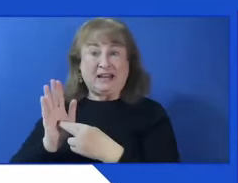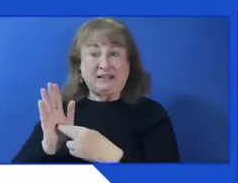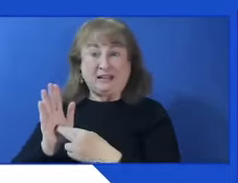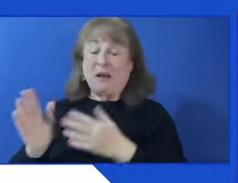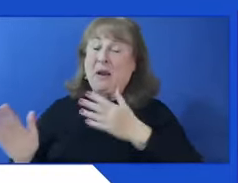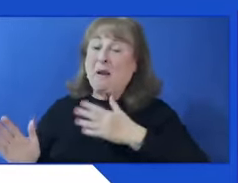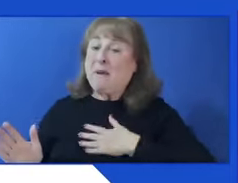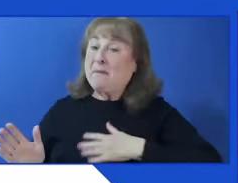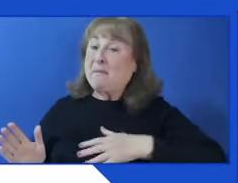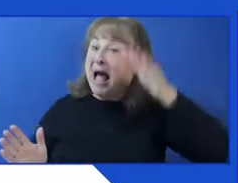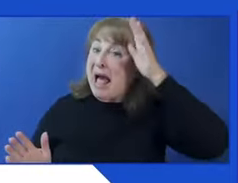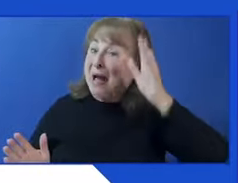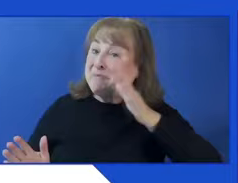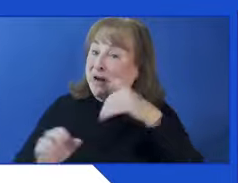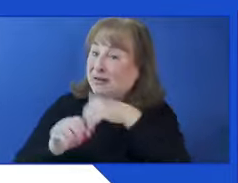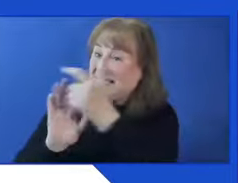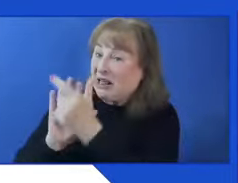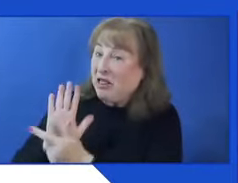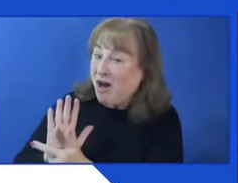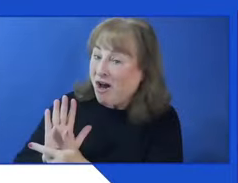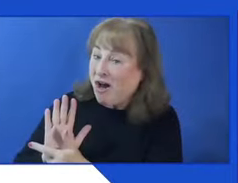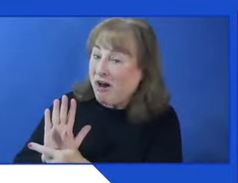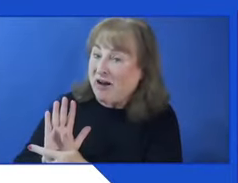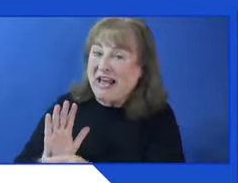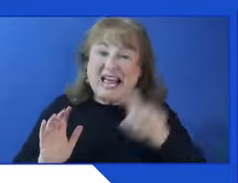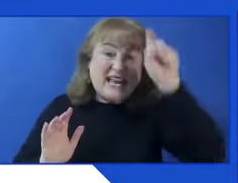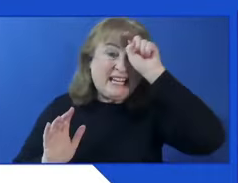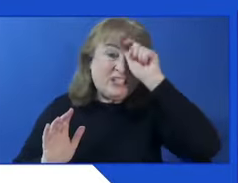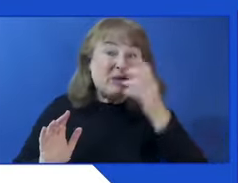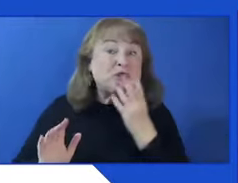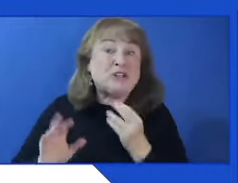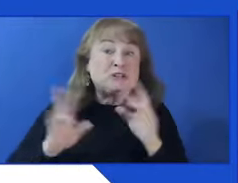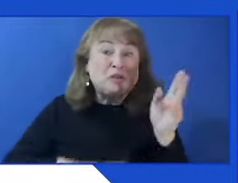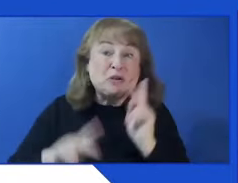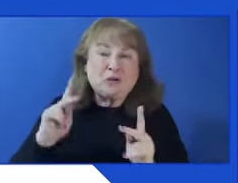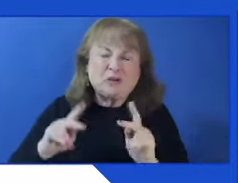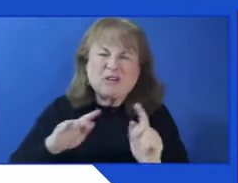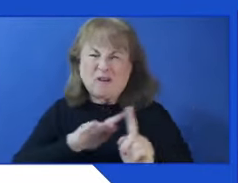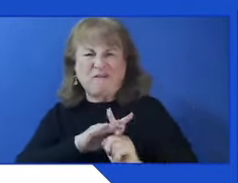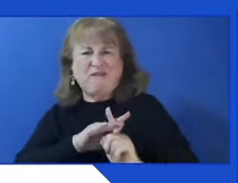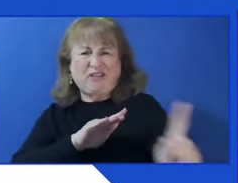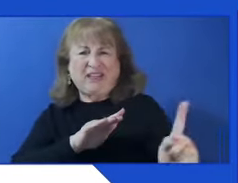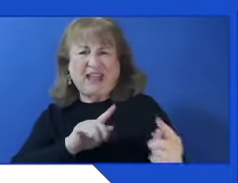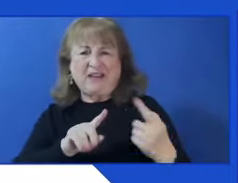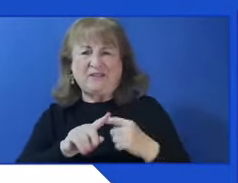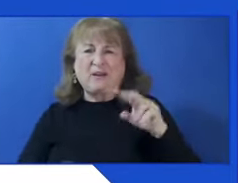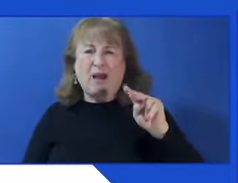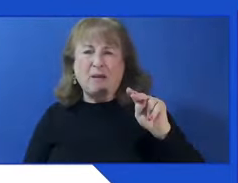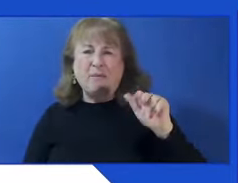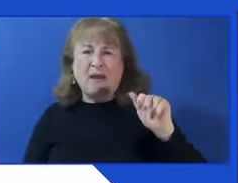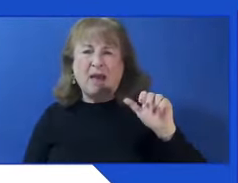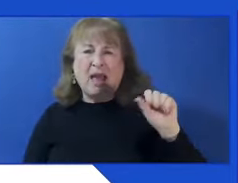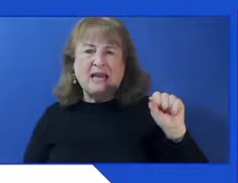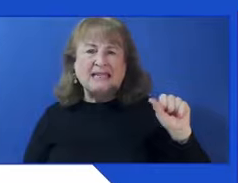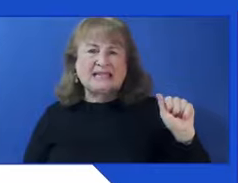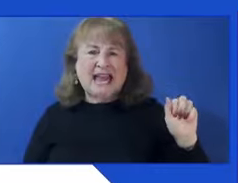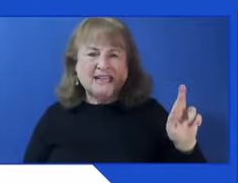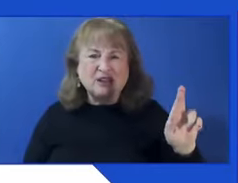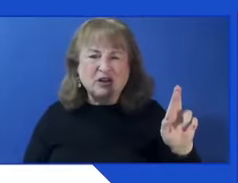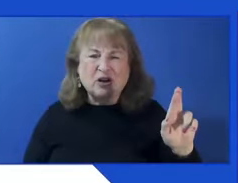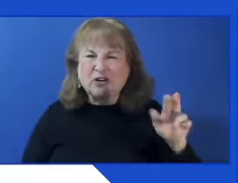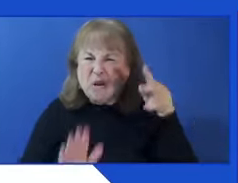my parents-in-law, Egyptian Jews, who fled Nasser's persecution in